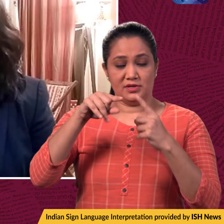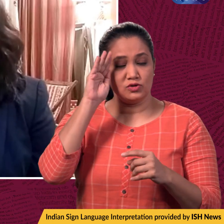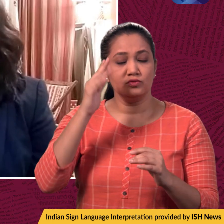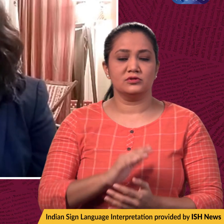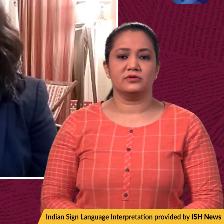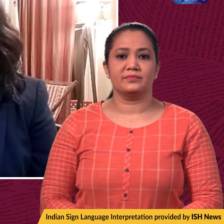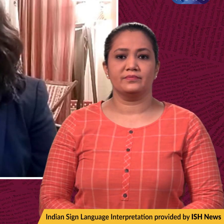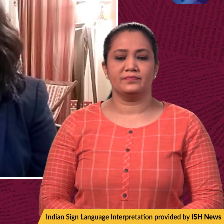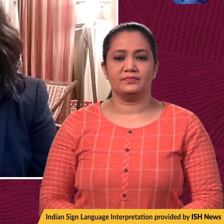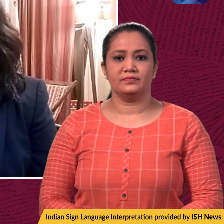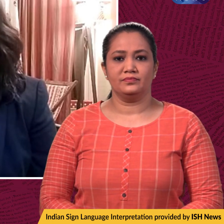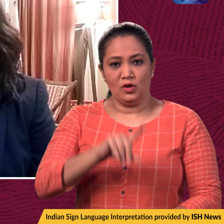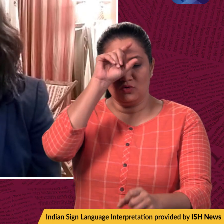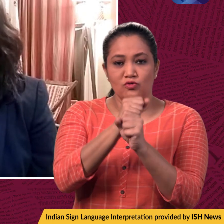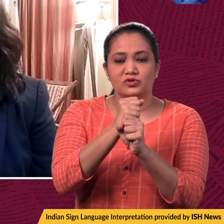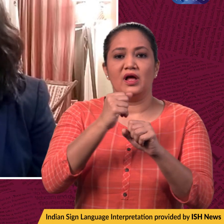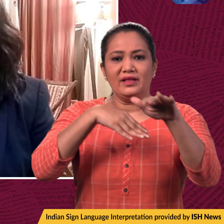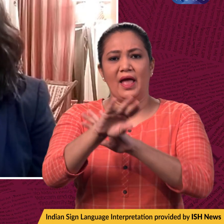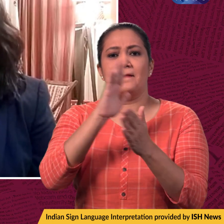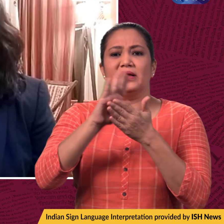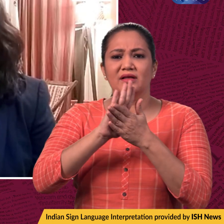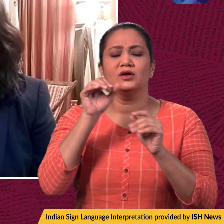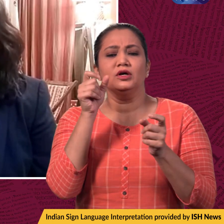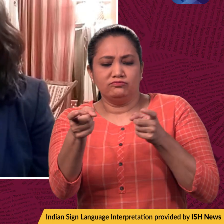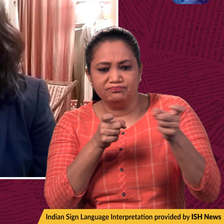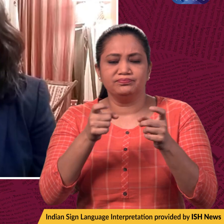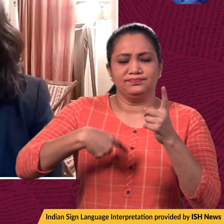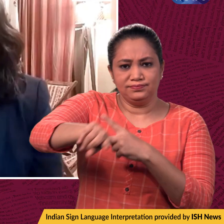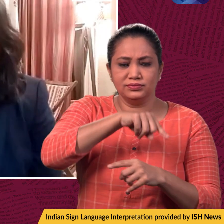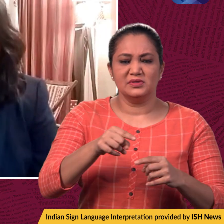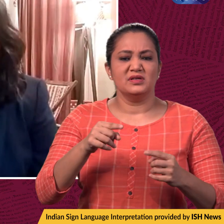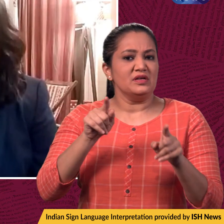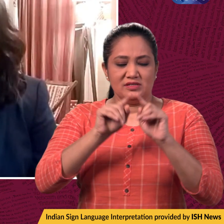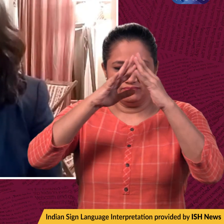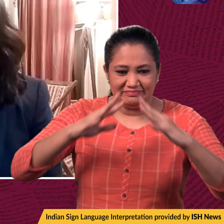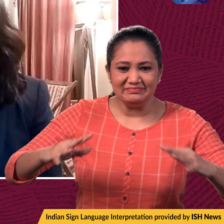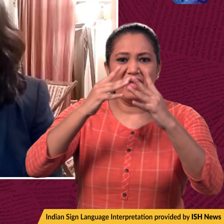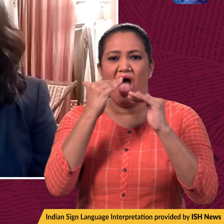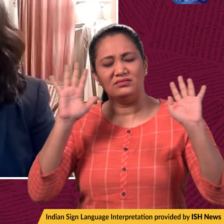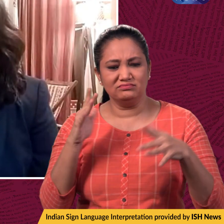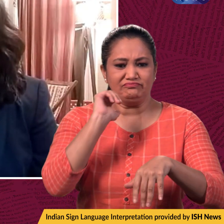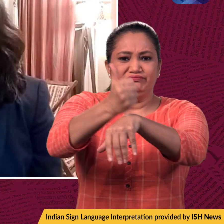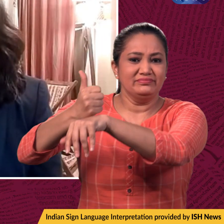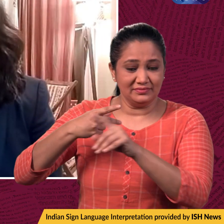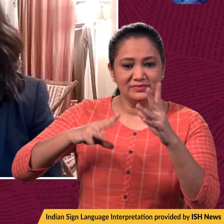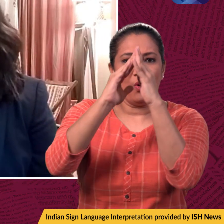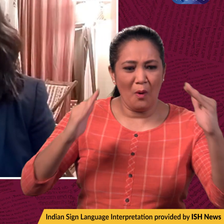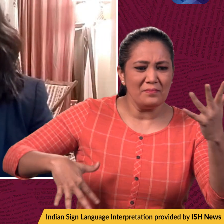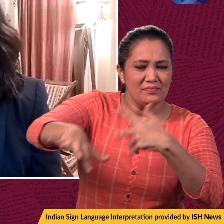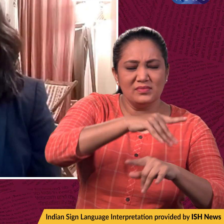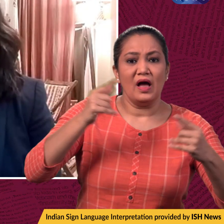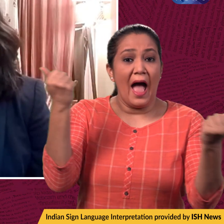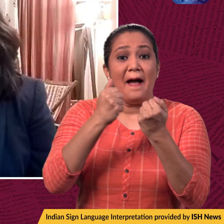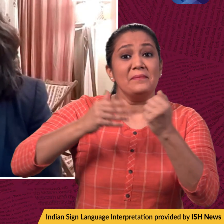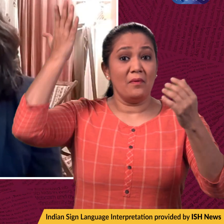Also in the news, the civic body in Gujarat's Himmatnagar has carried out an anti-encroachment drive today in the area where